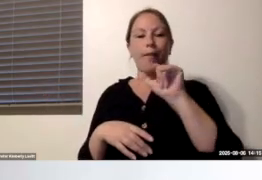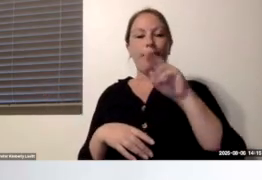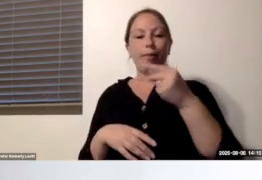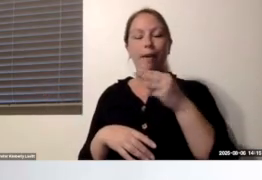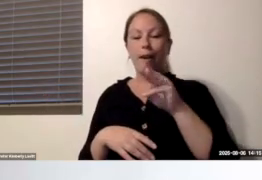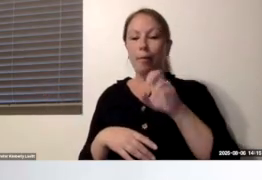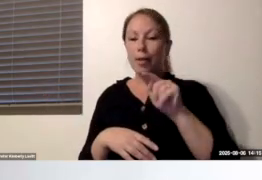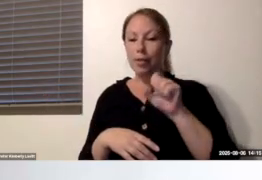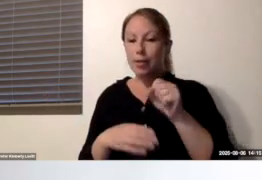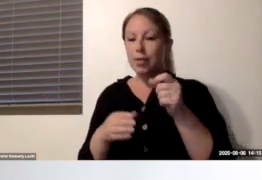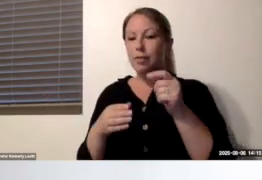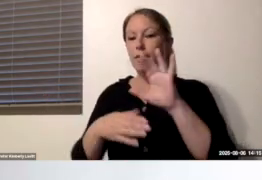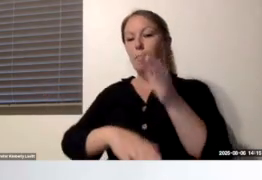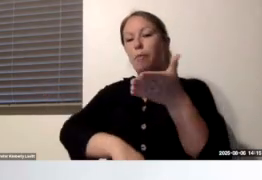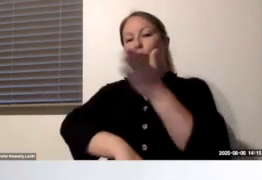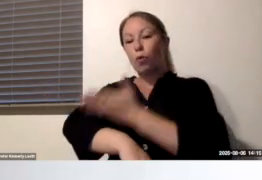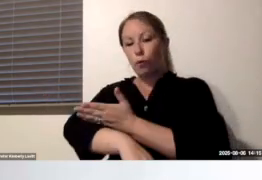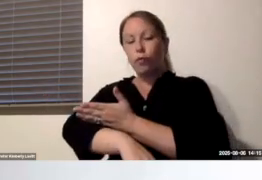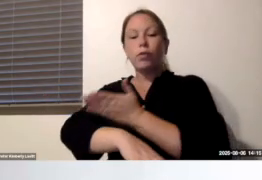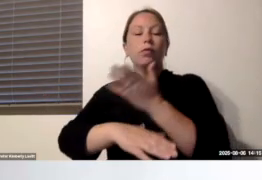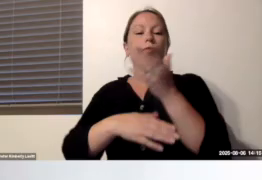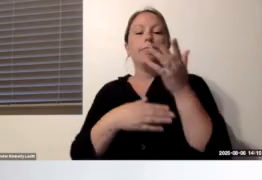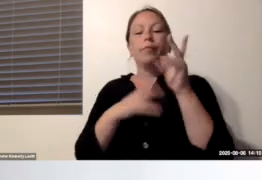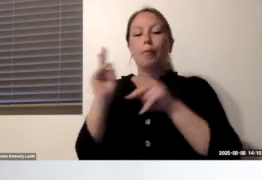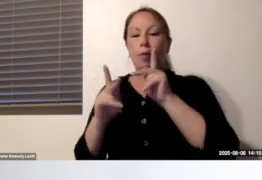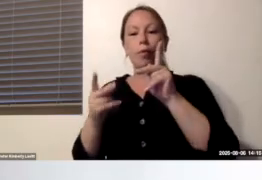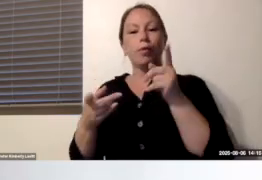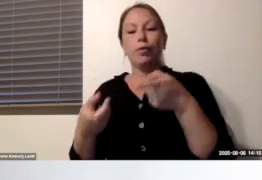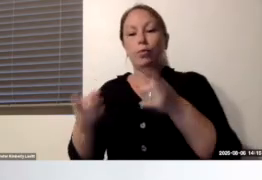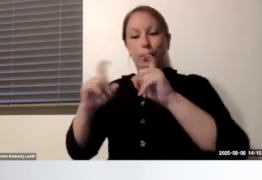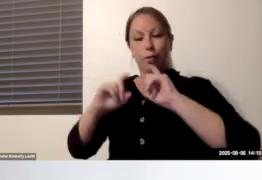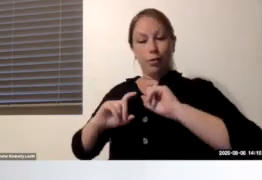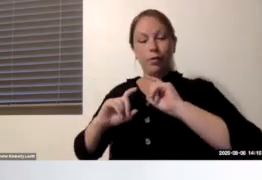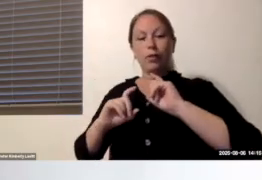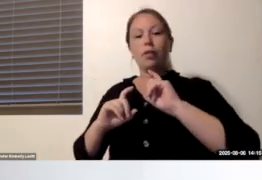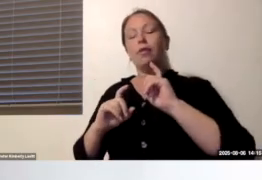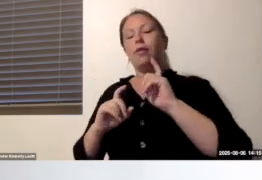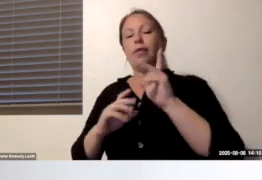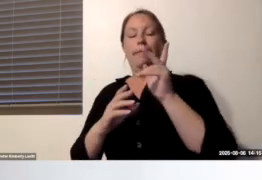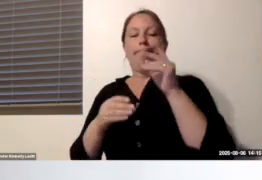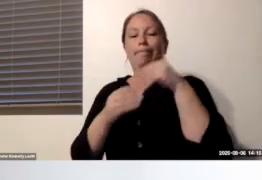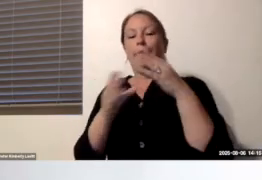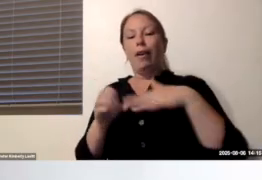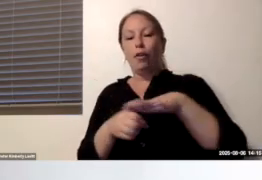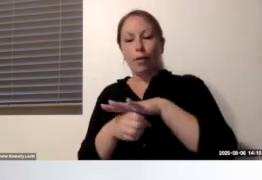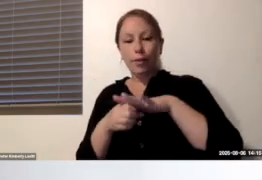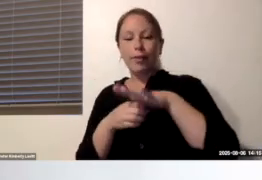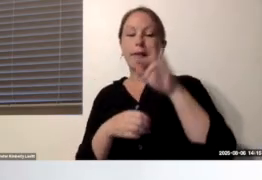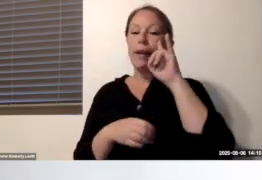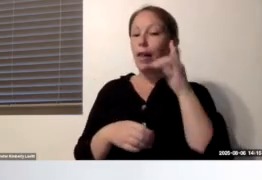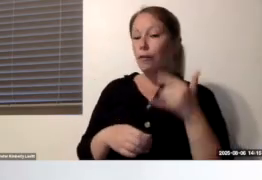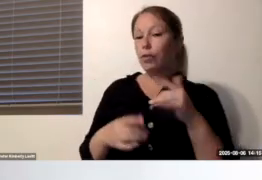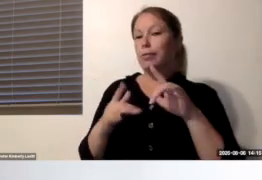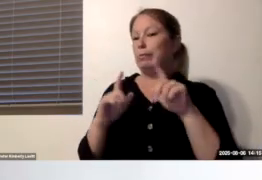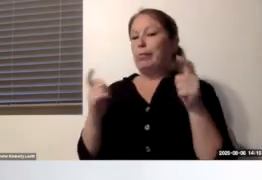improve the assistance that the people are receiving in those areas, right? California is a big